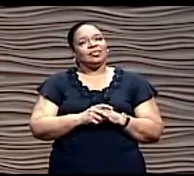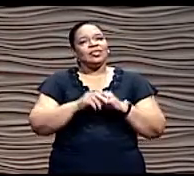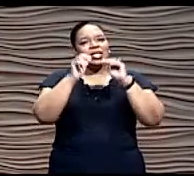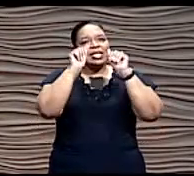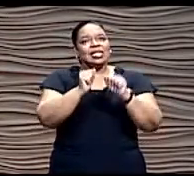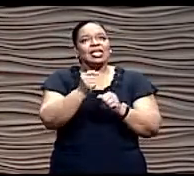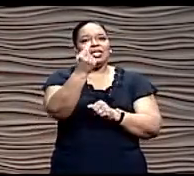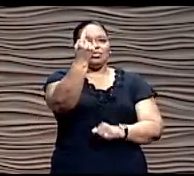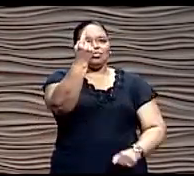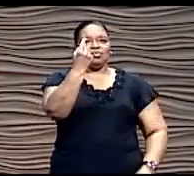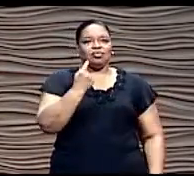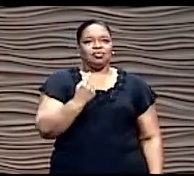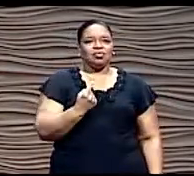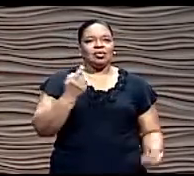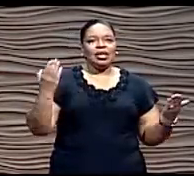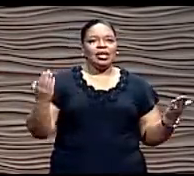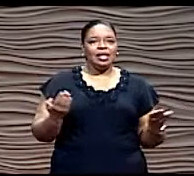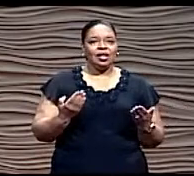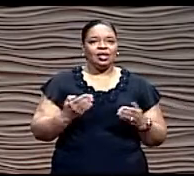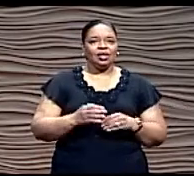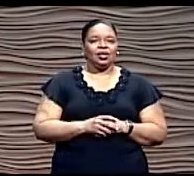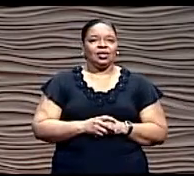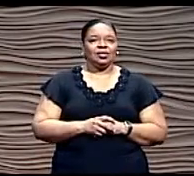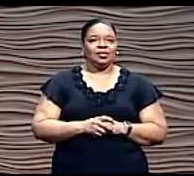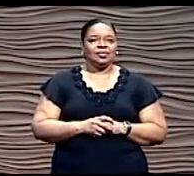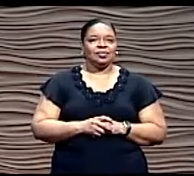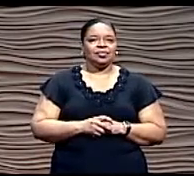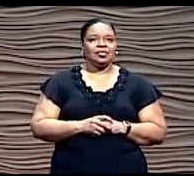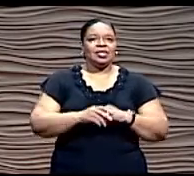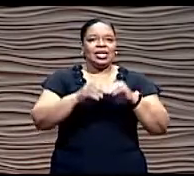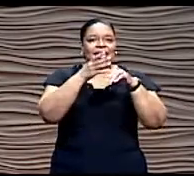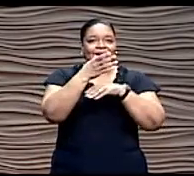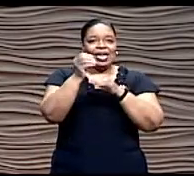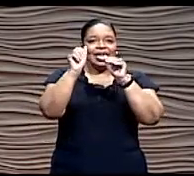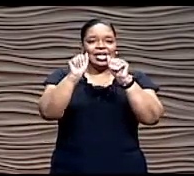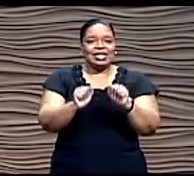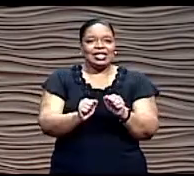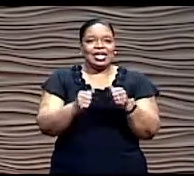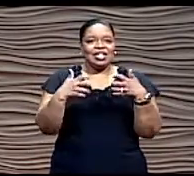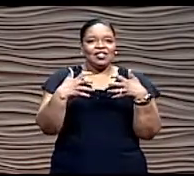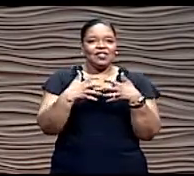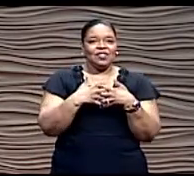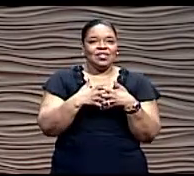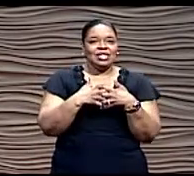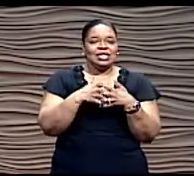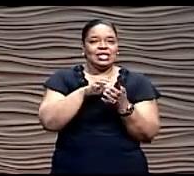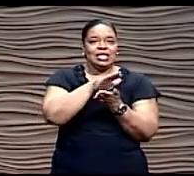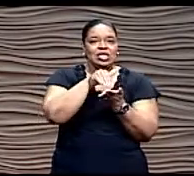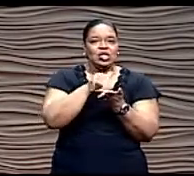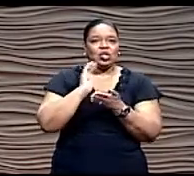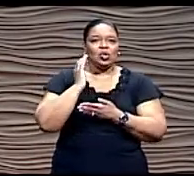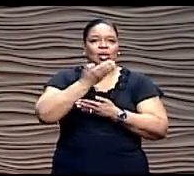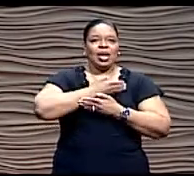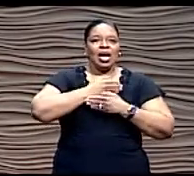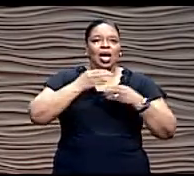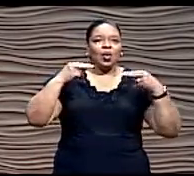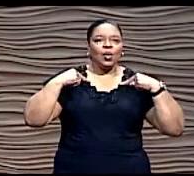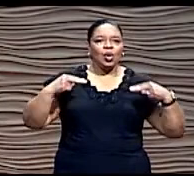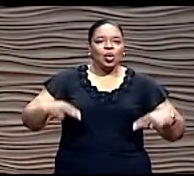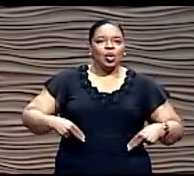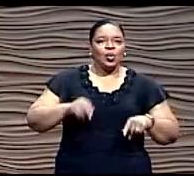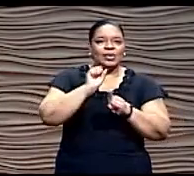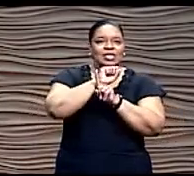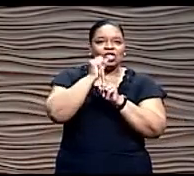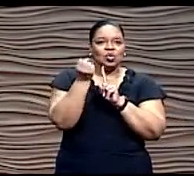can come way down here and can fit into our human